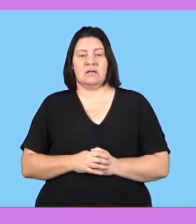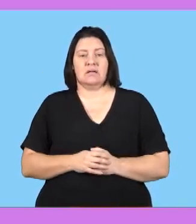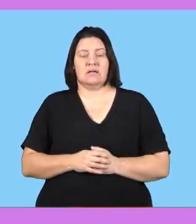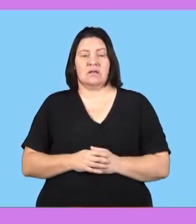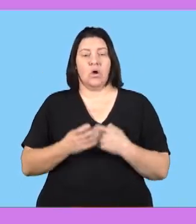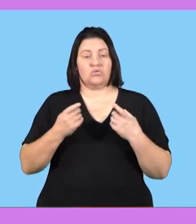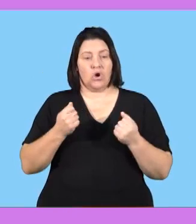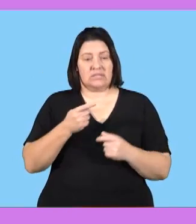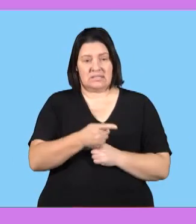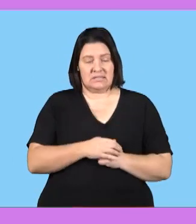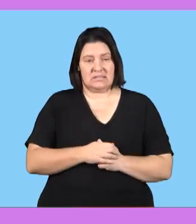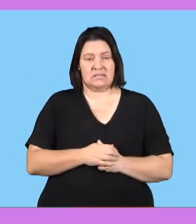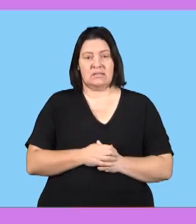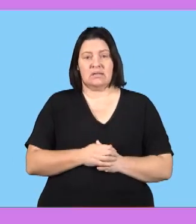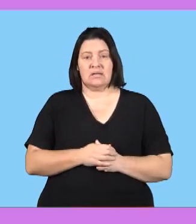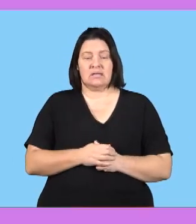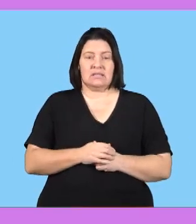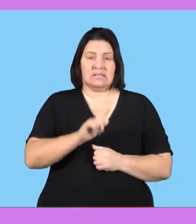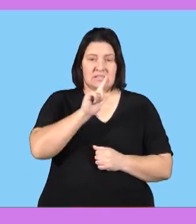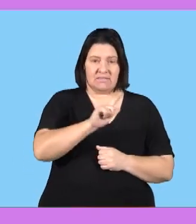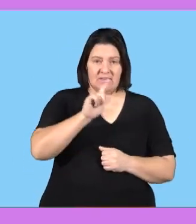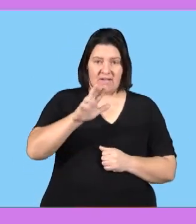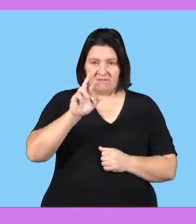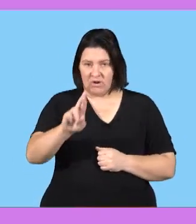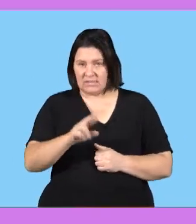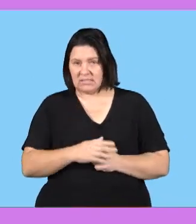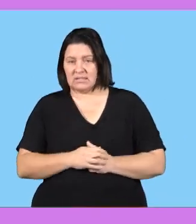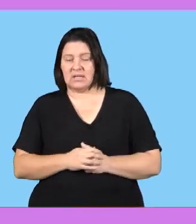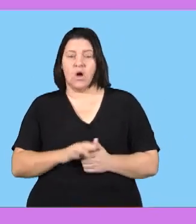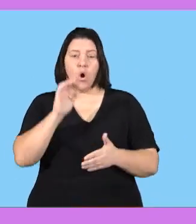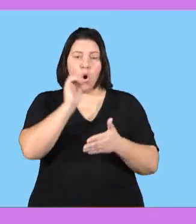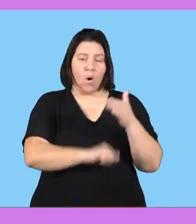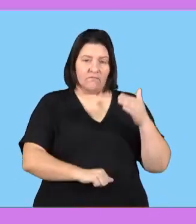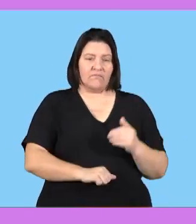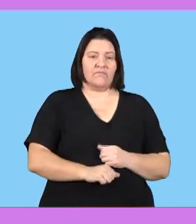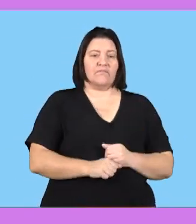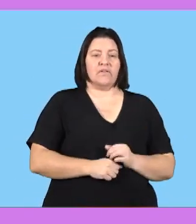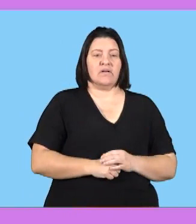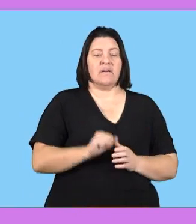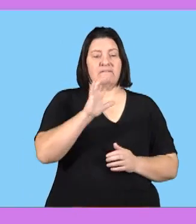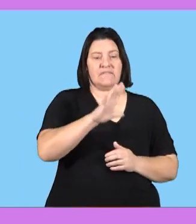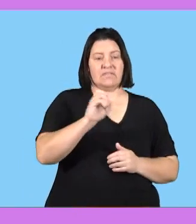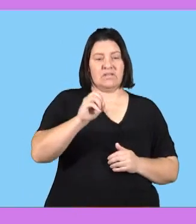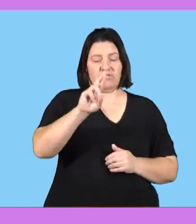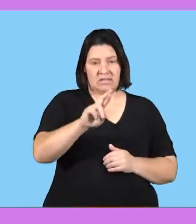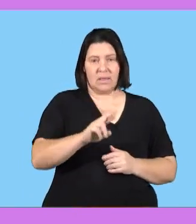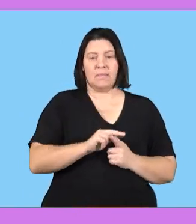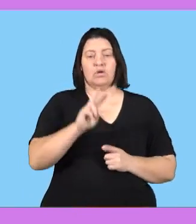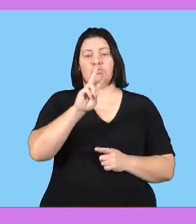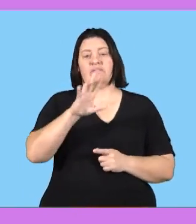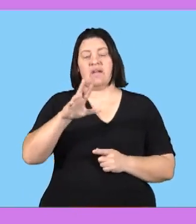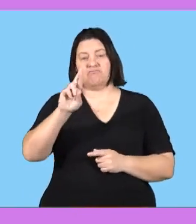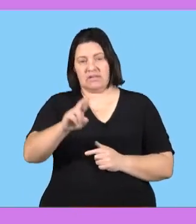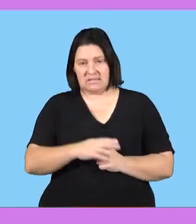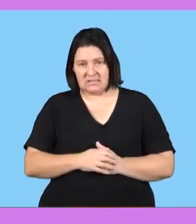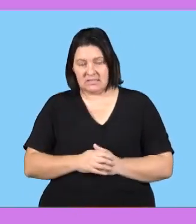take this cost which is given under B, which is 75 rand. We subtract 50 rand and you will get 25